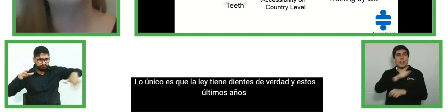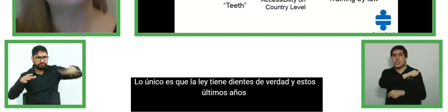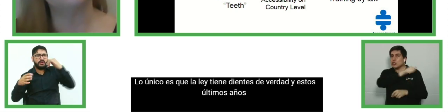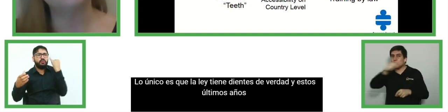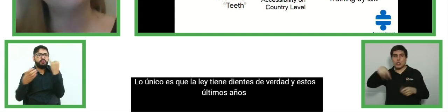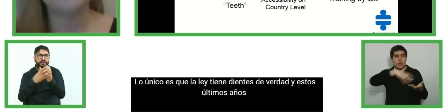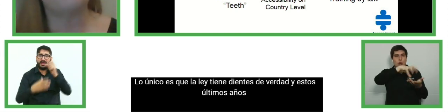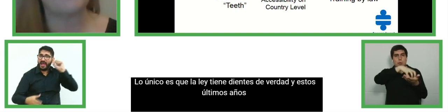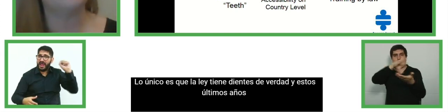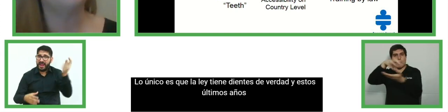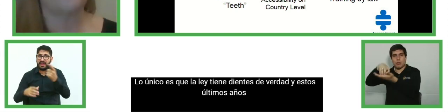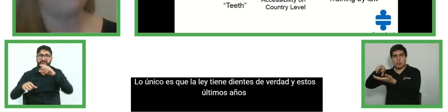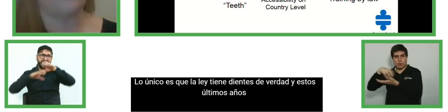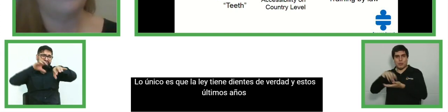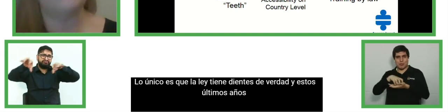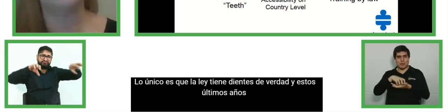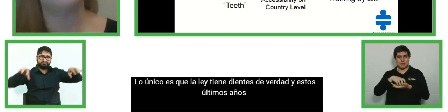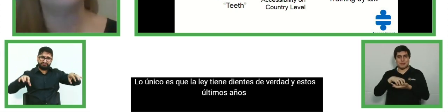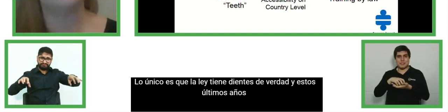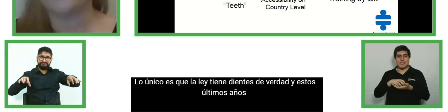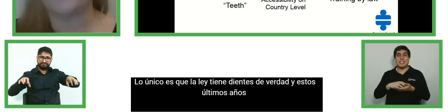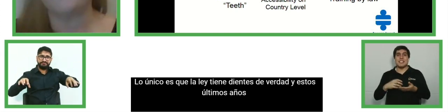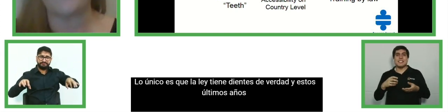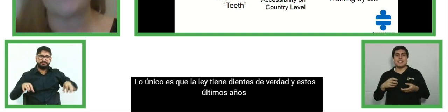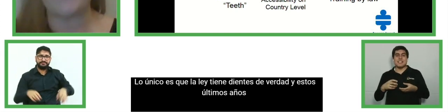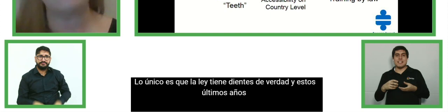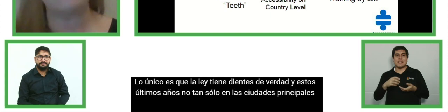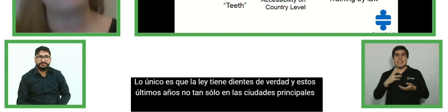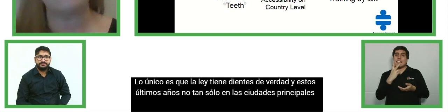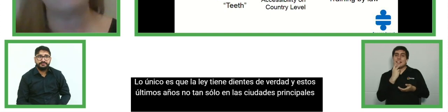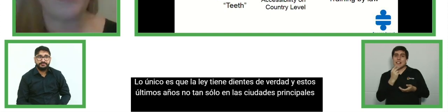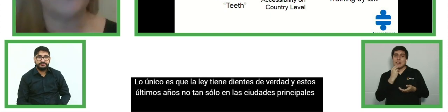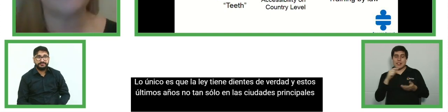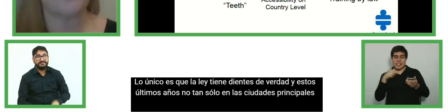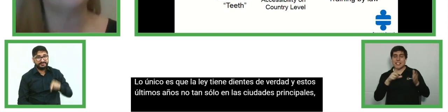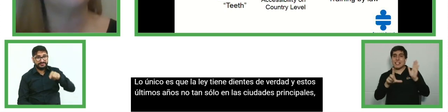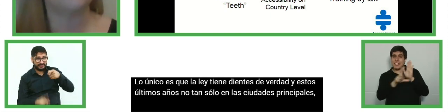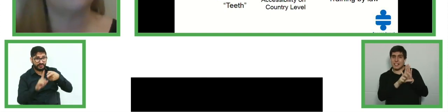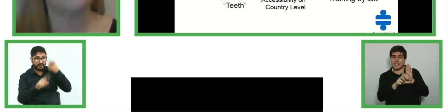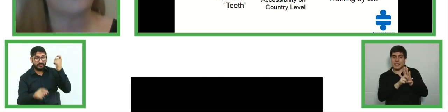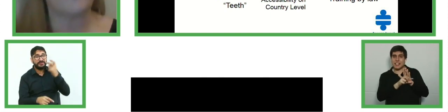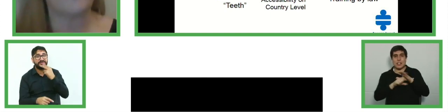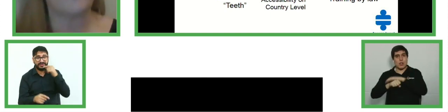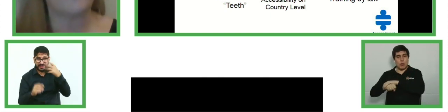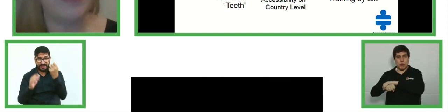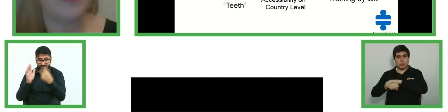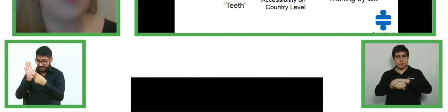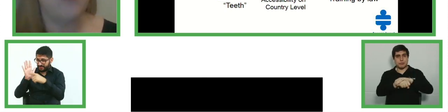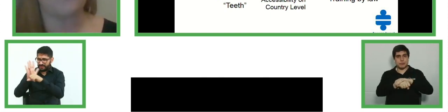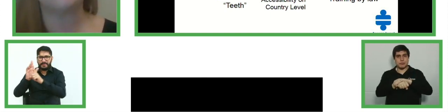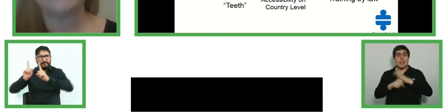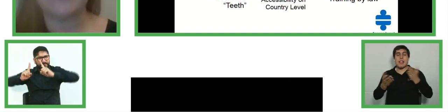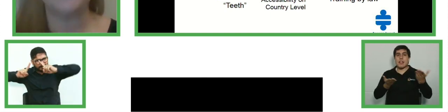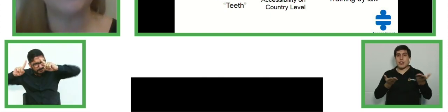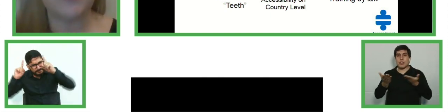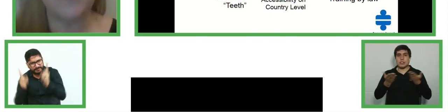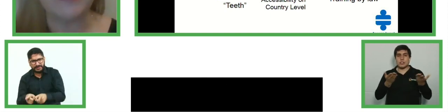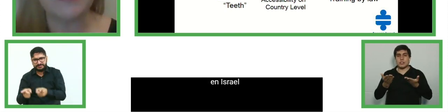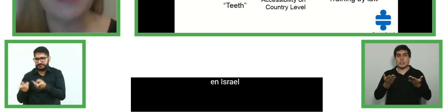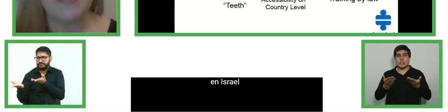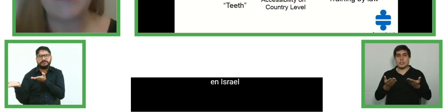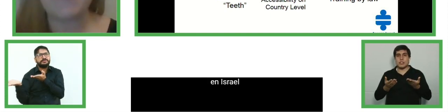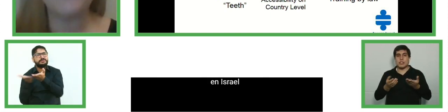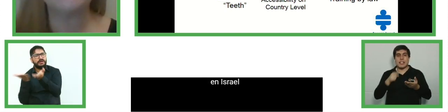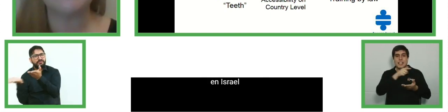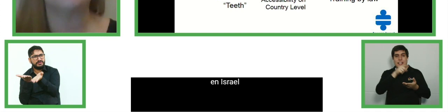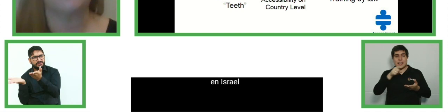for every service provider to undergo annual training on accessible service every single year. And once in the lifetime